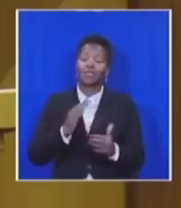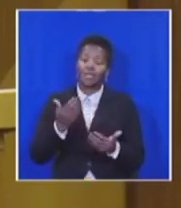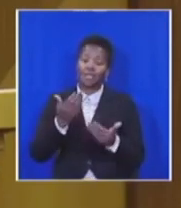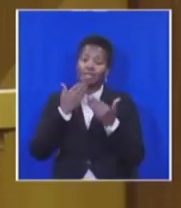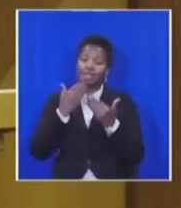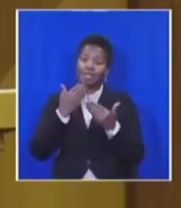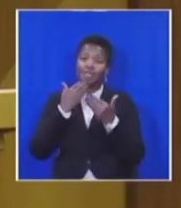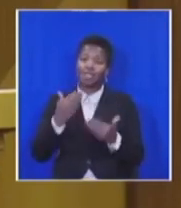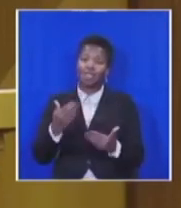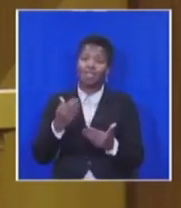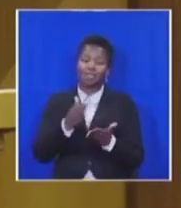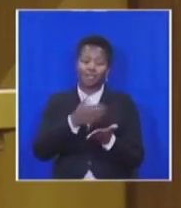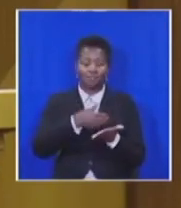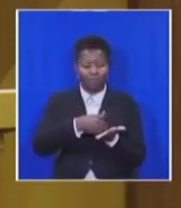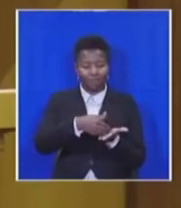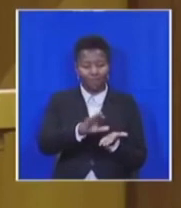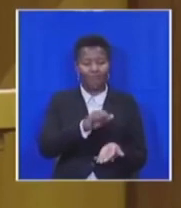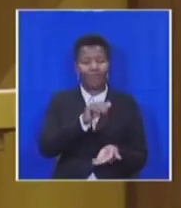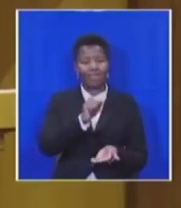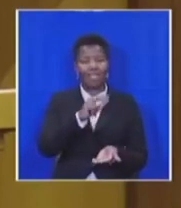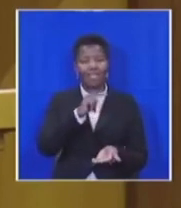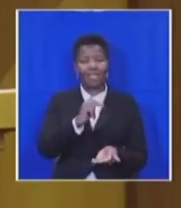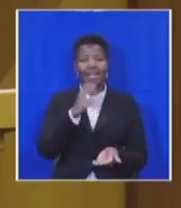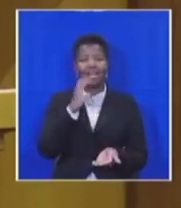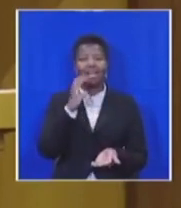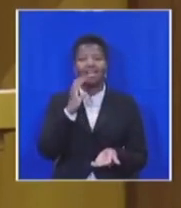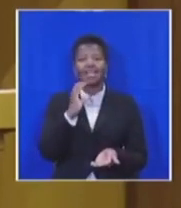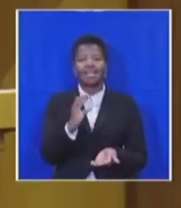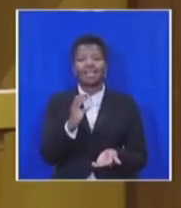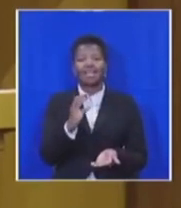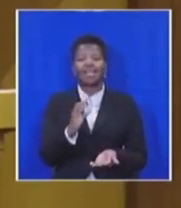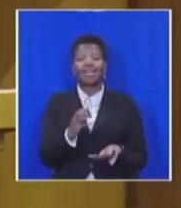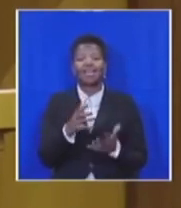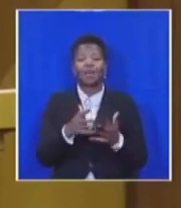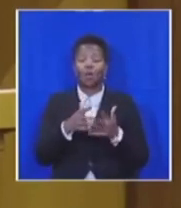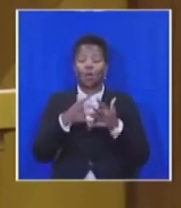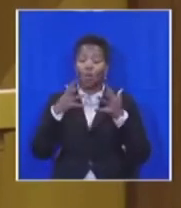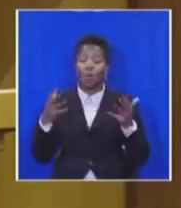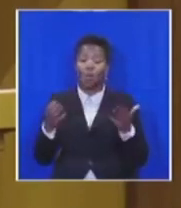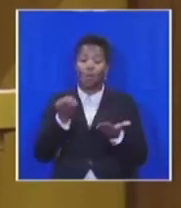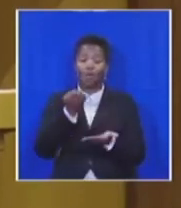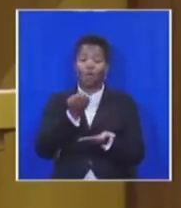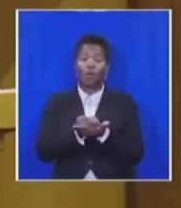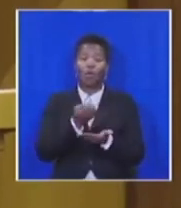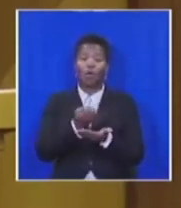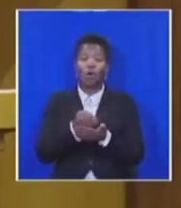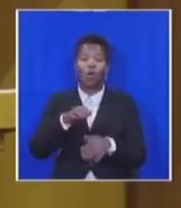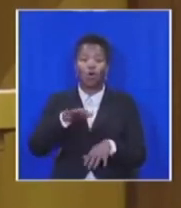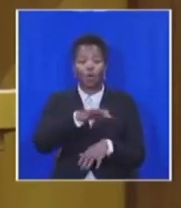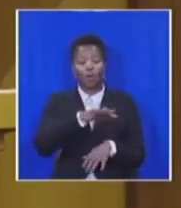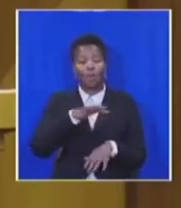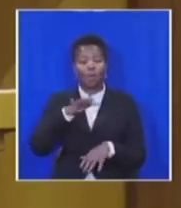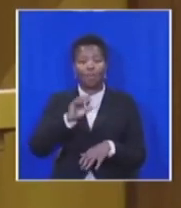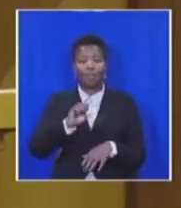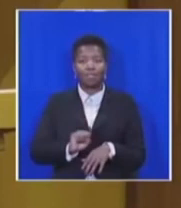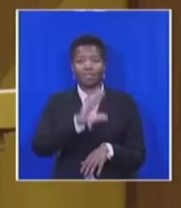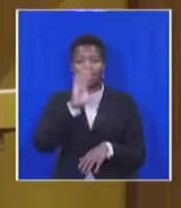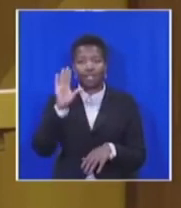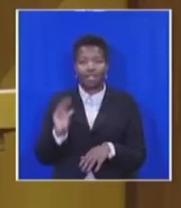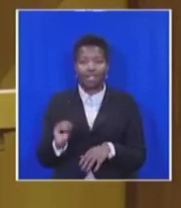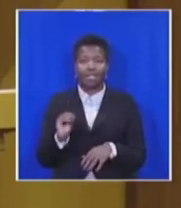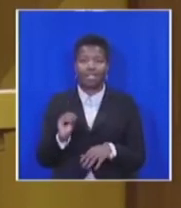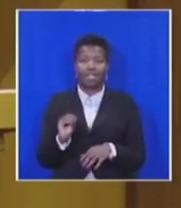voting out ANC in the most economic hub of